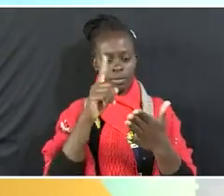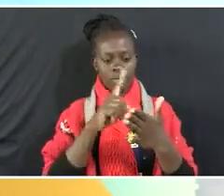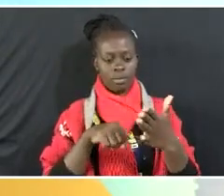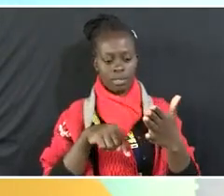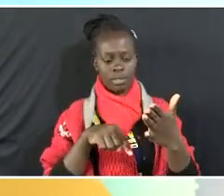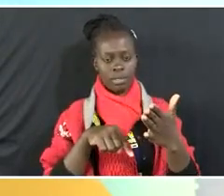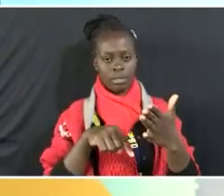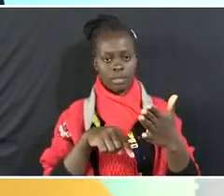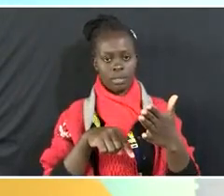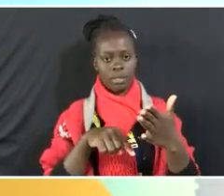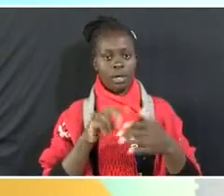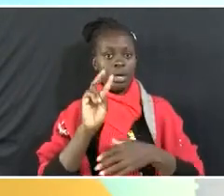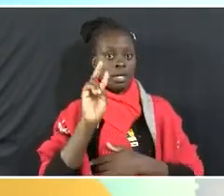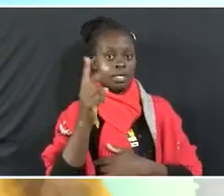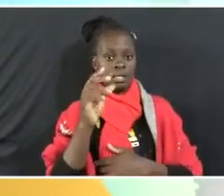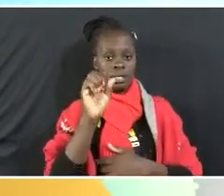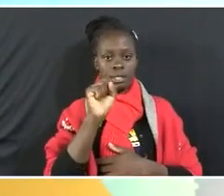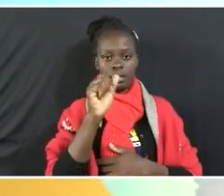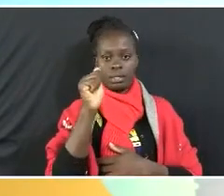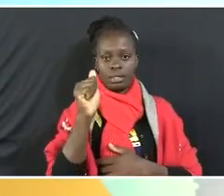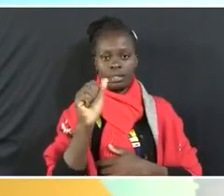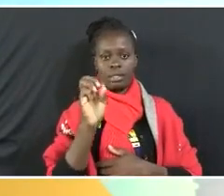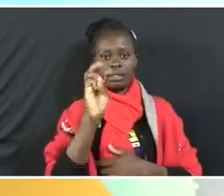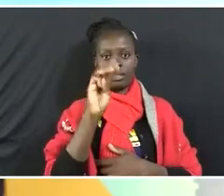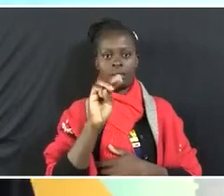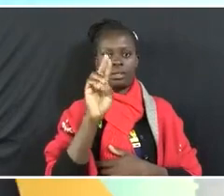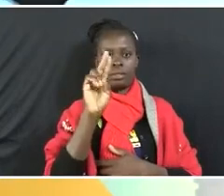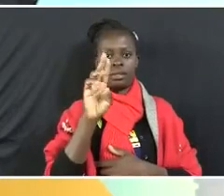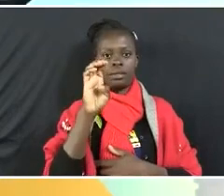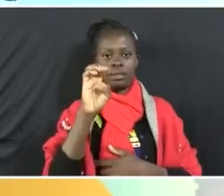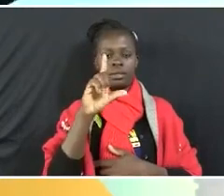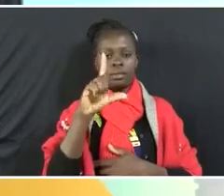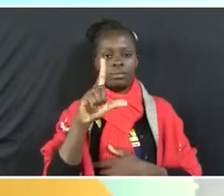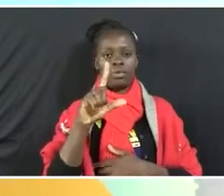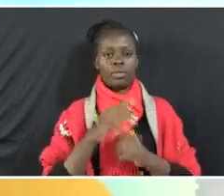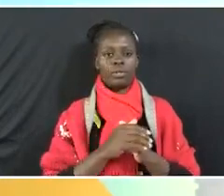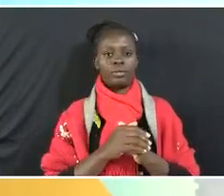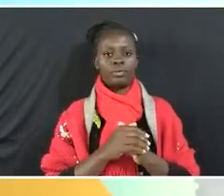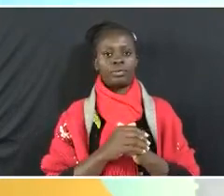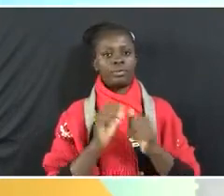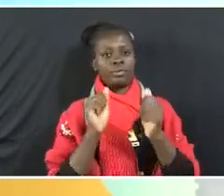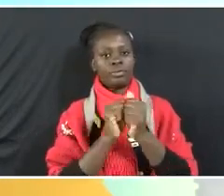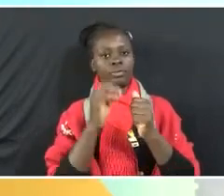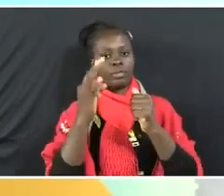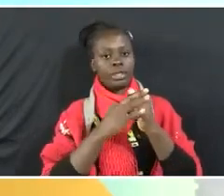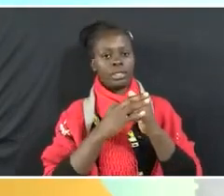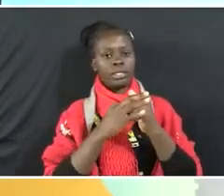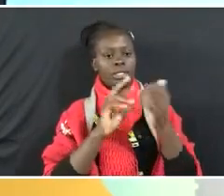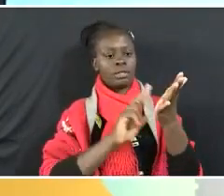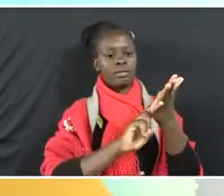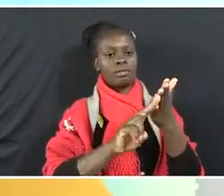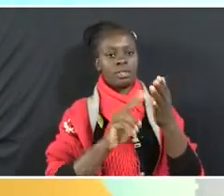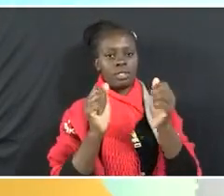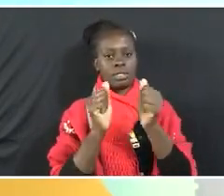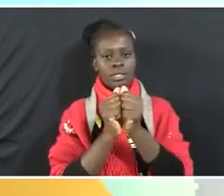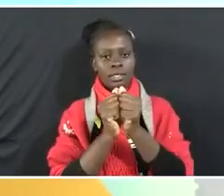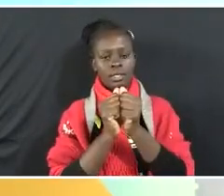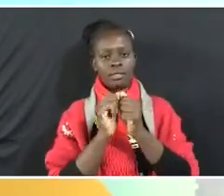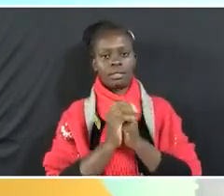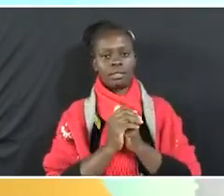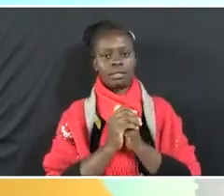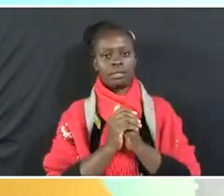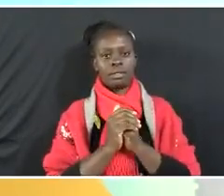in 2 Samuel 18:10, a certain man saw Absalom and told Joab, behold, I